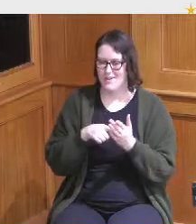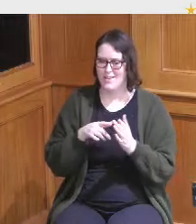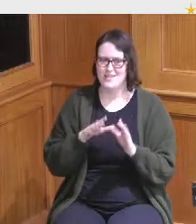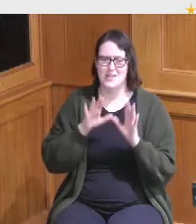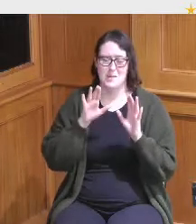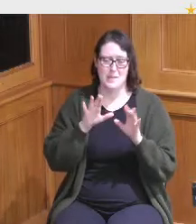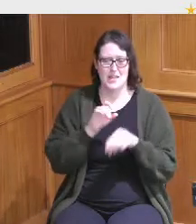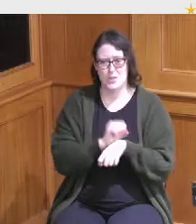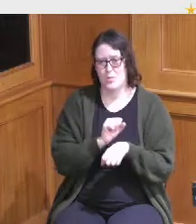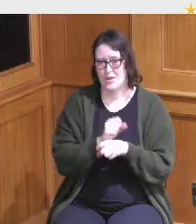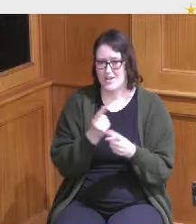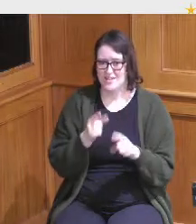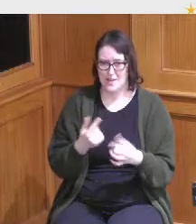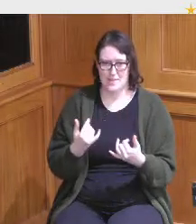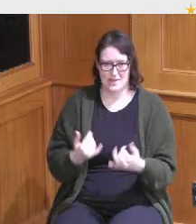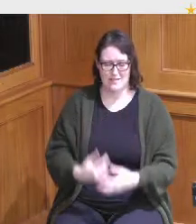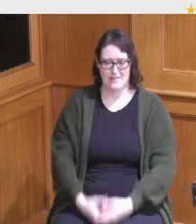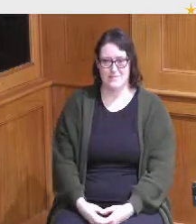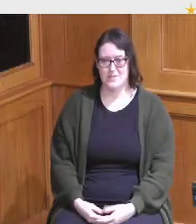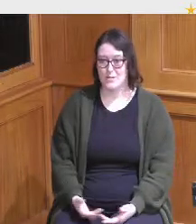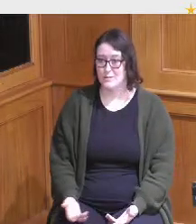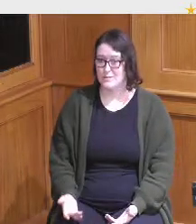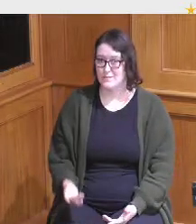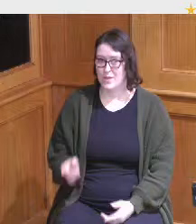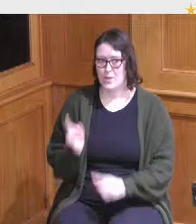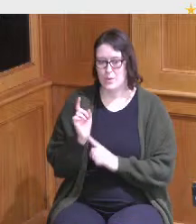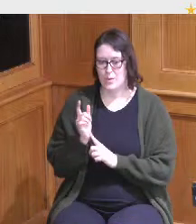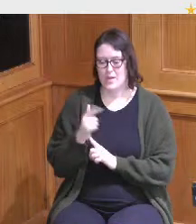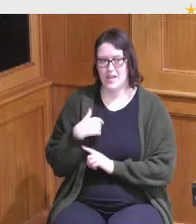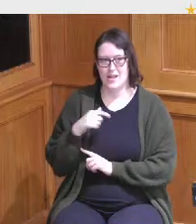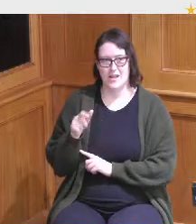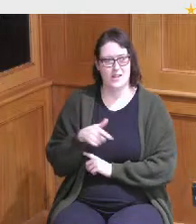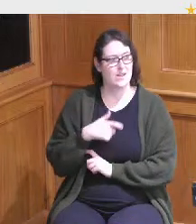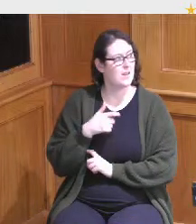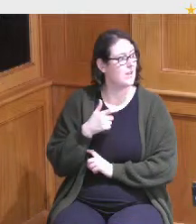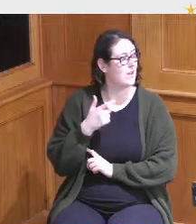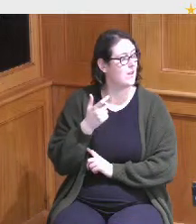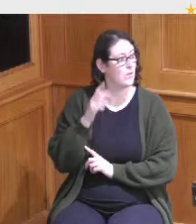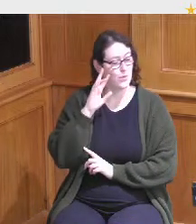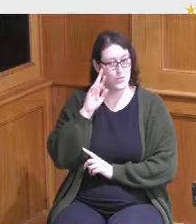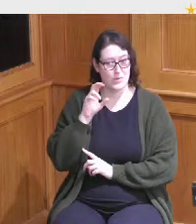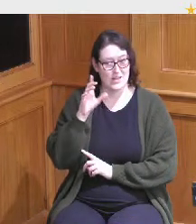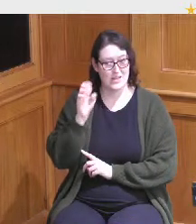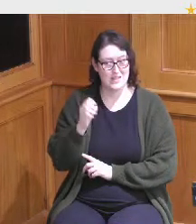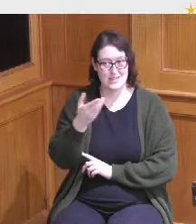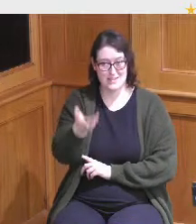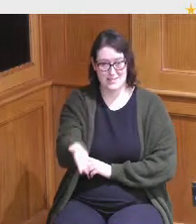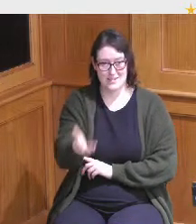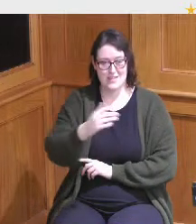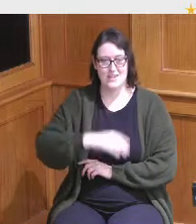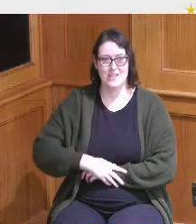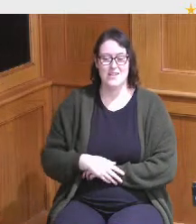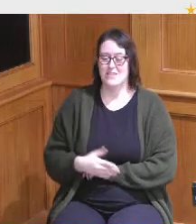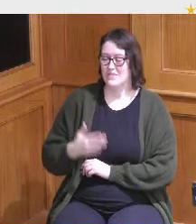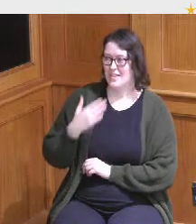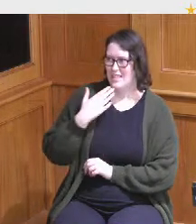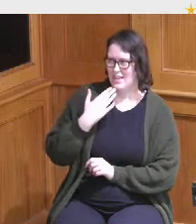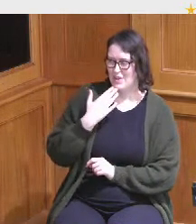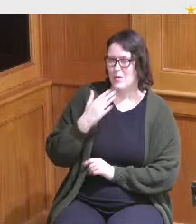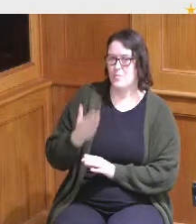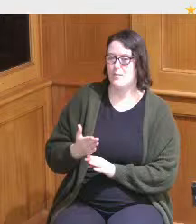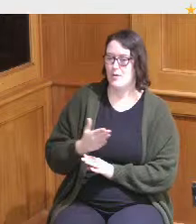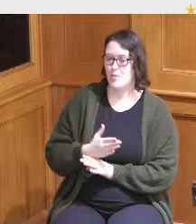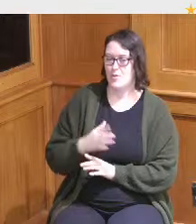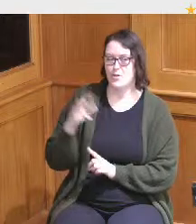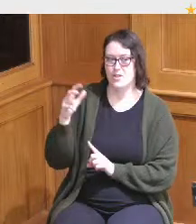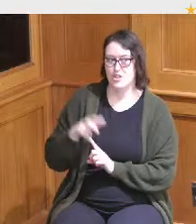that's occurring. So that's what we're going to do in a moment. I'm handing it over to you, Commissioner Reese. Okay, thank you. Before we go to the Champions